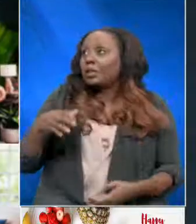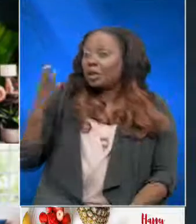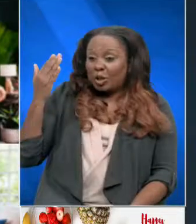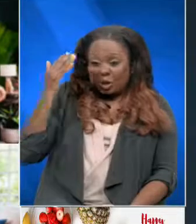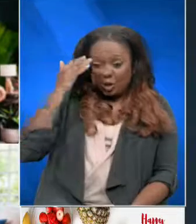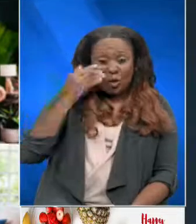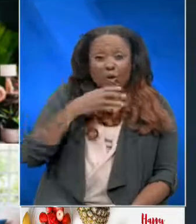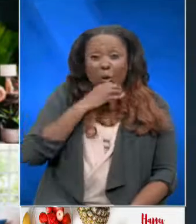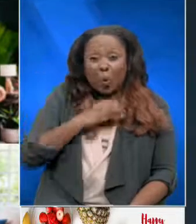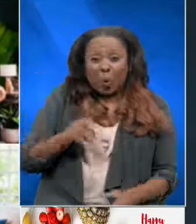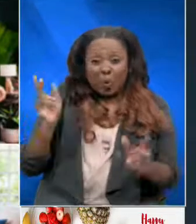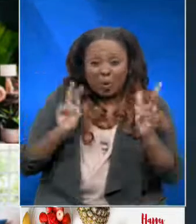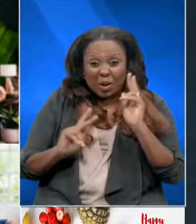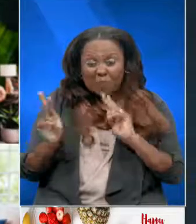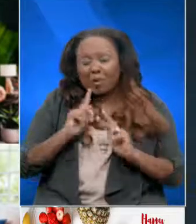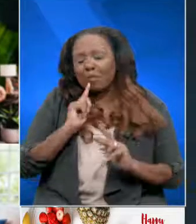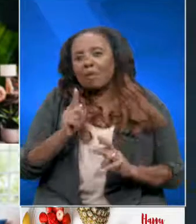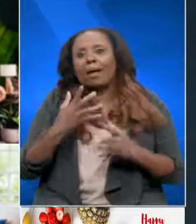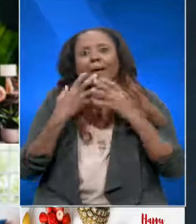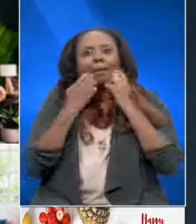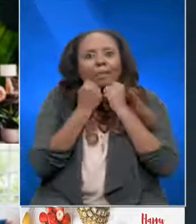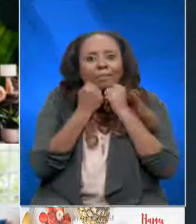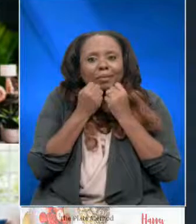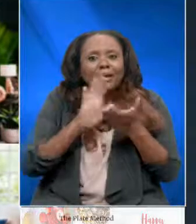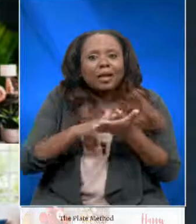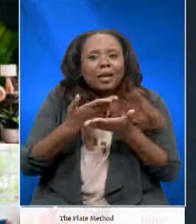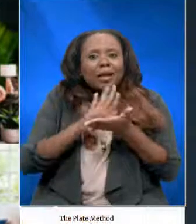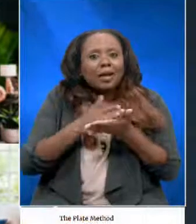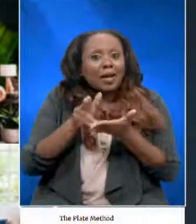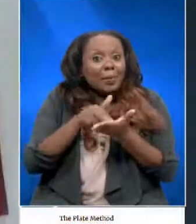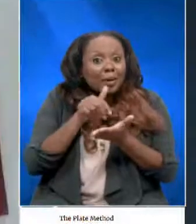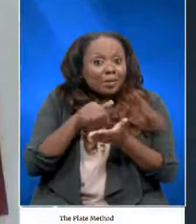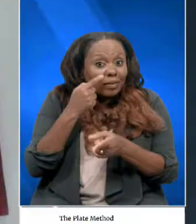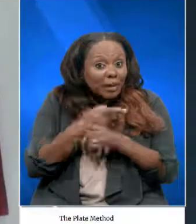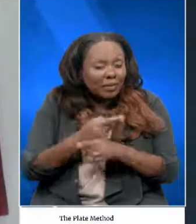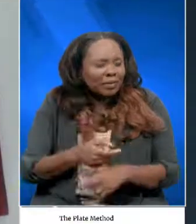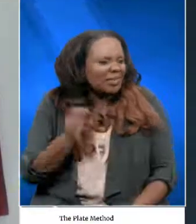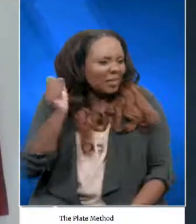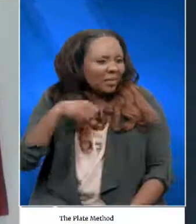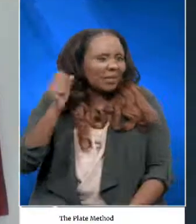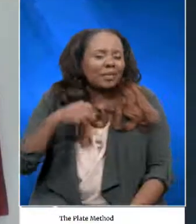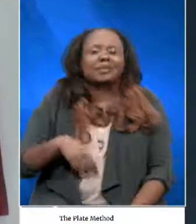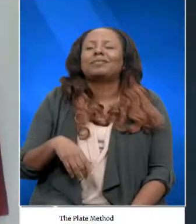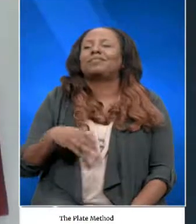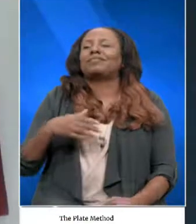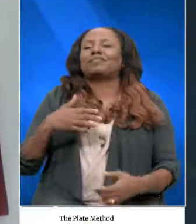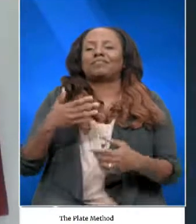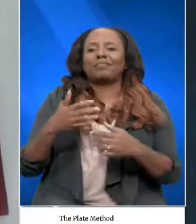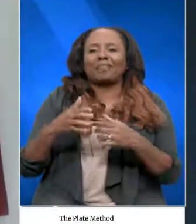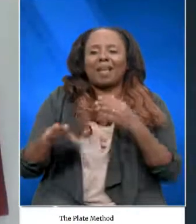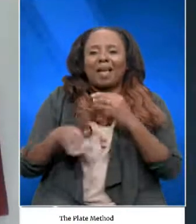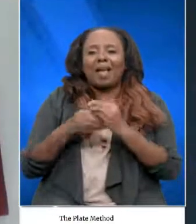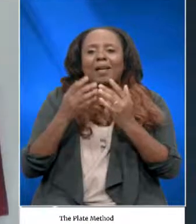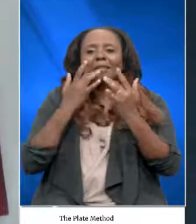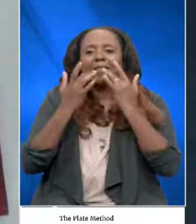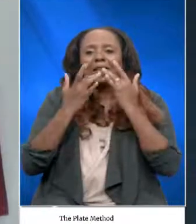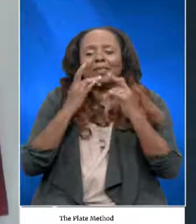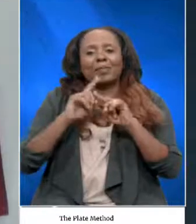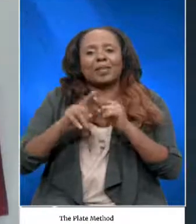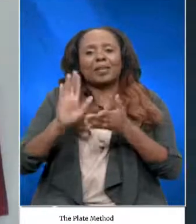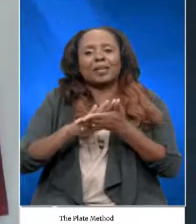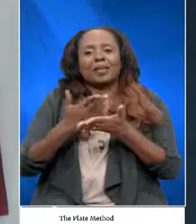cooking butter and so on. yes, So, for sure, because you yeah. see it adds flavor and whatever, but the cooking butter